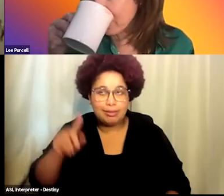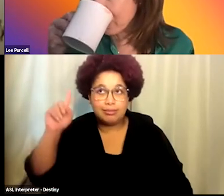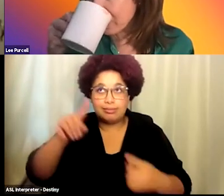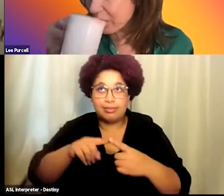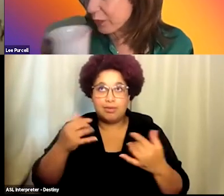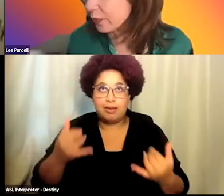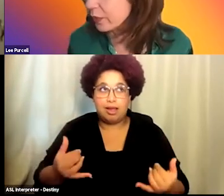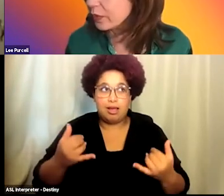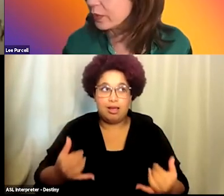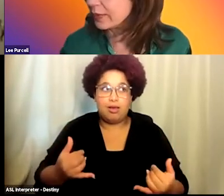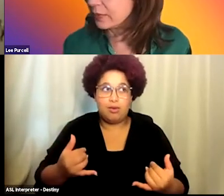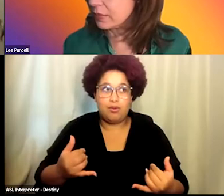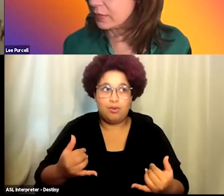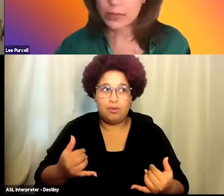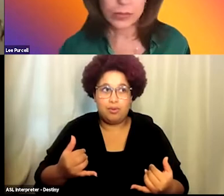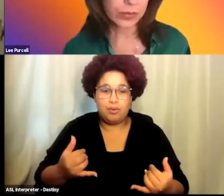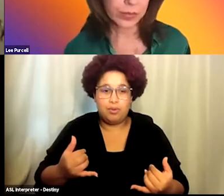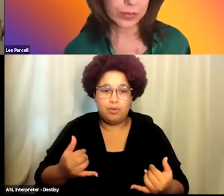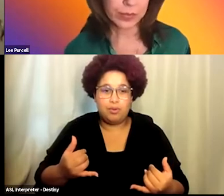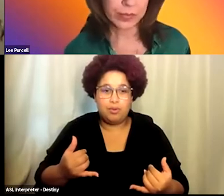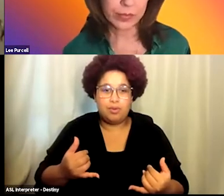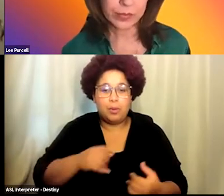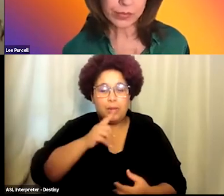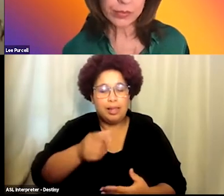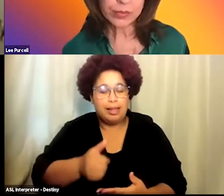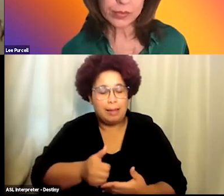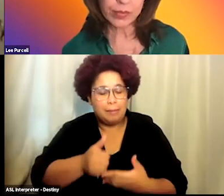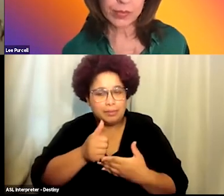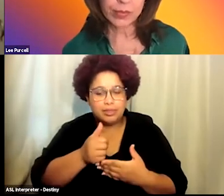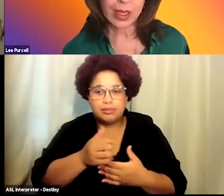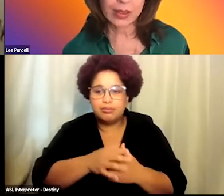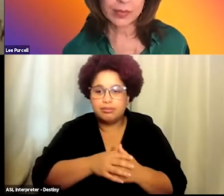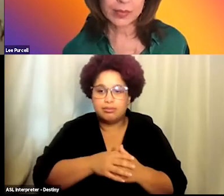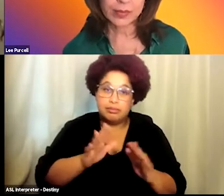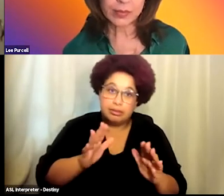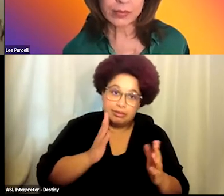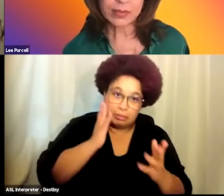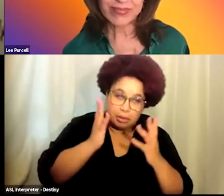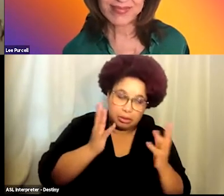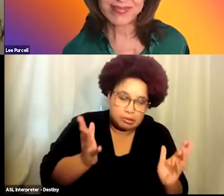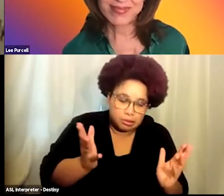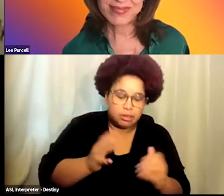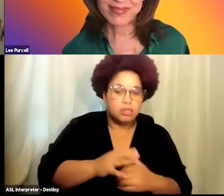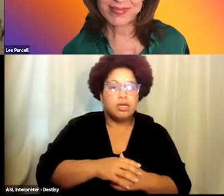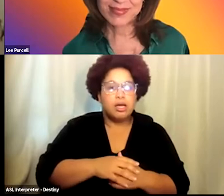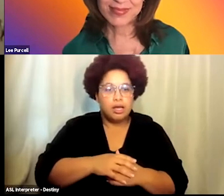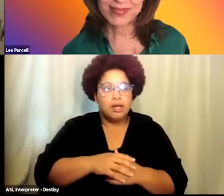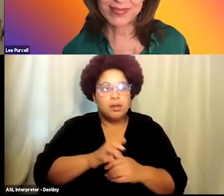now, I think it really helps, unless it's really humiliating, to